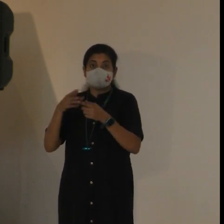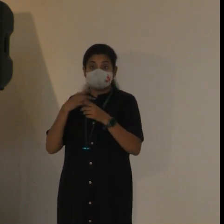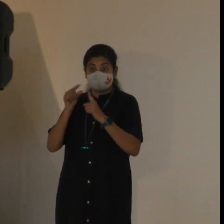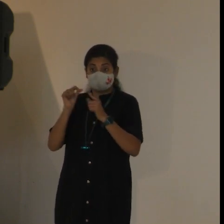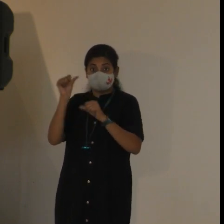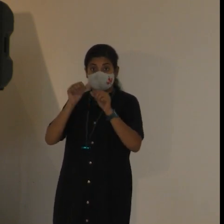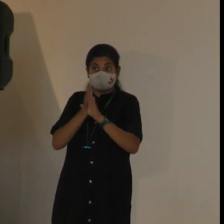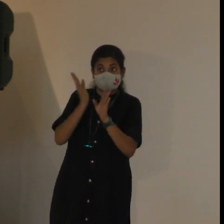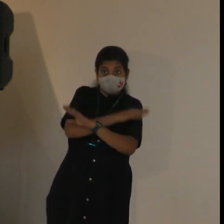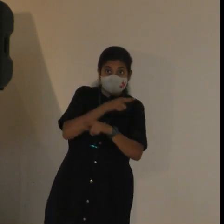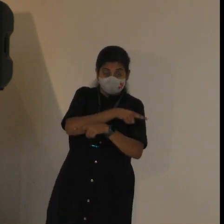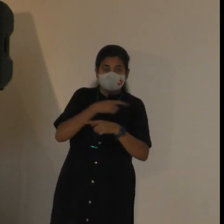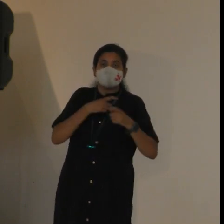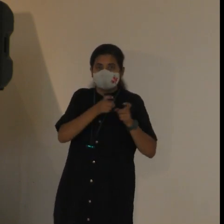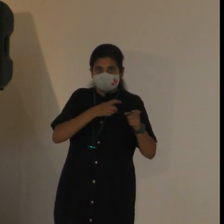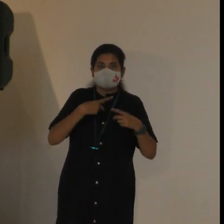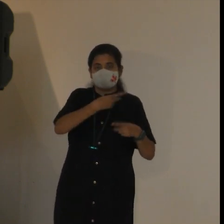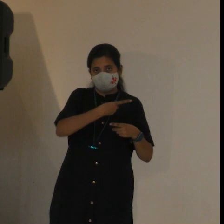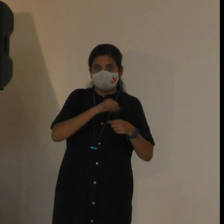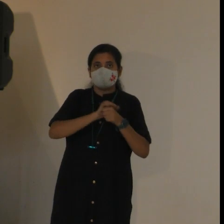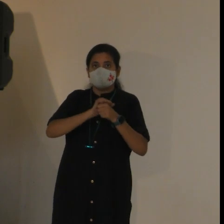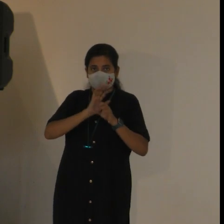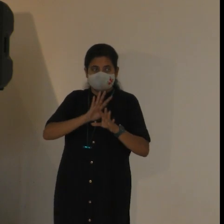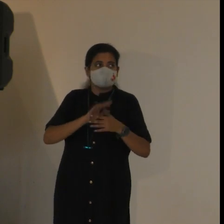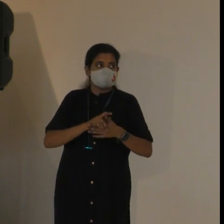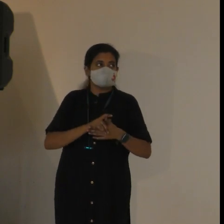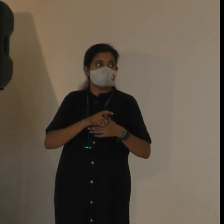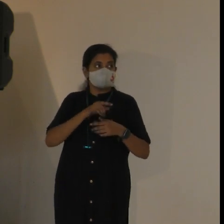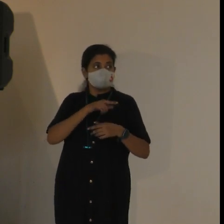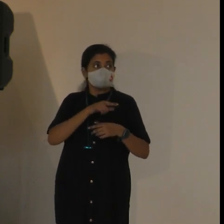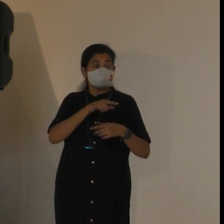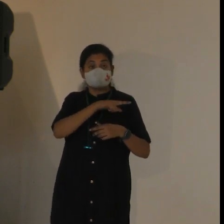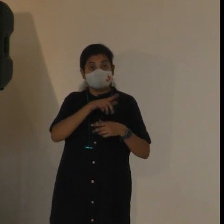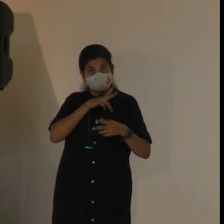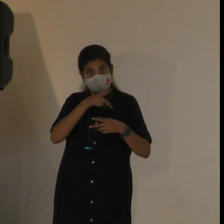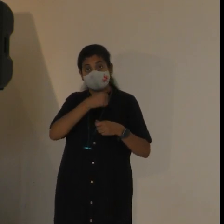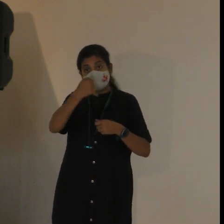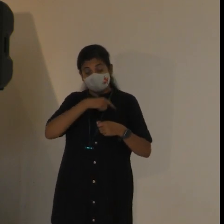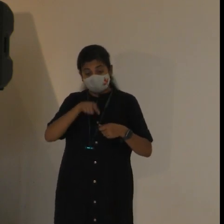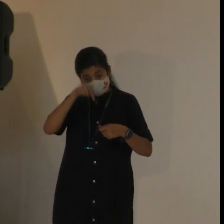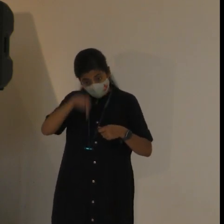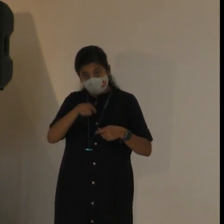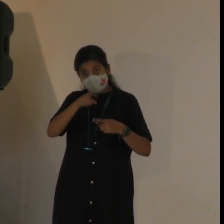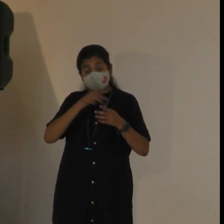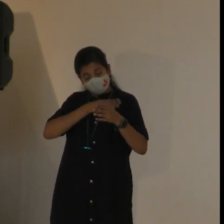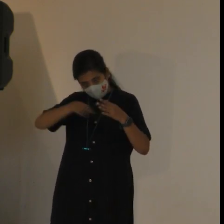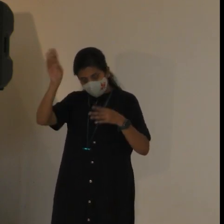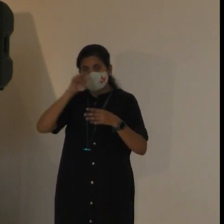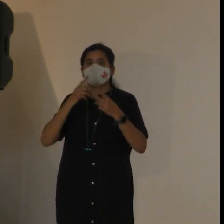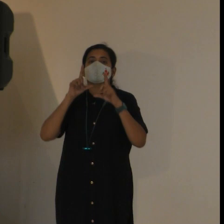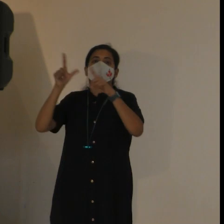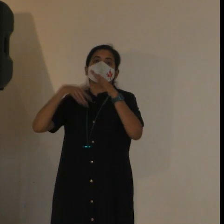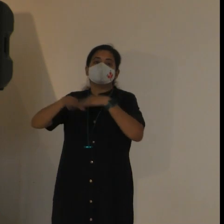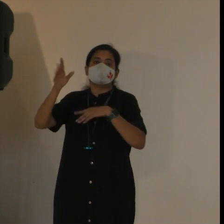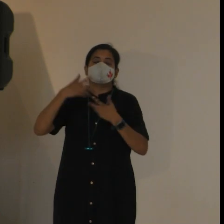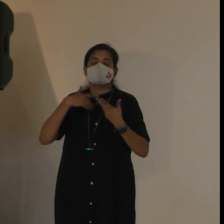project coordinator, one day she called me up and she said, Kevin, it doesn't work like this. At some point, you have to go to the museum, right? And then